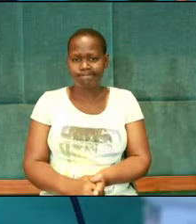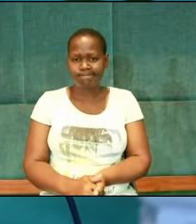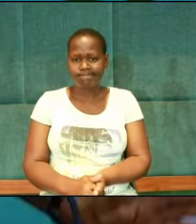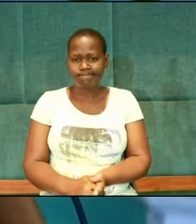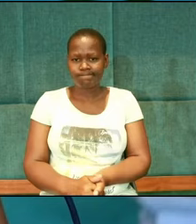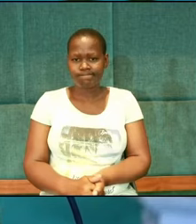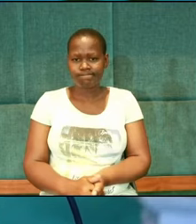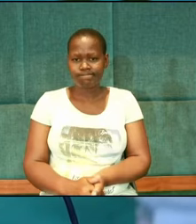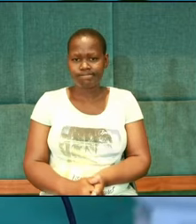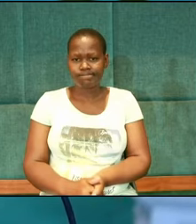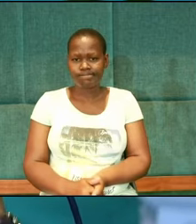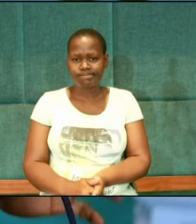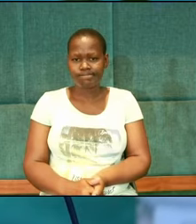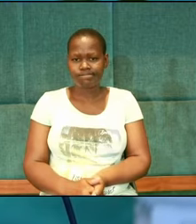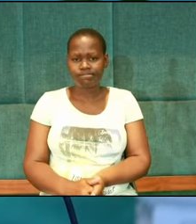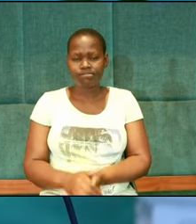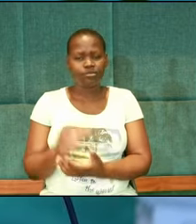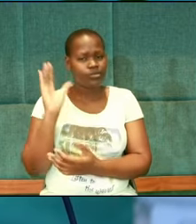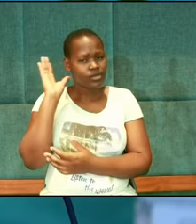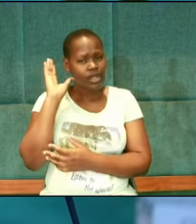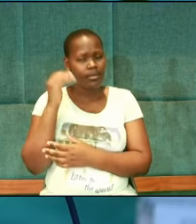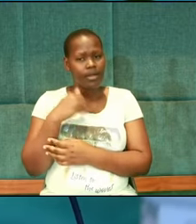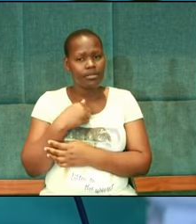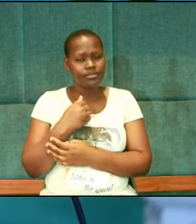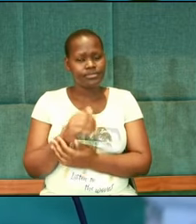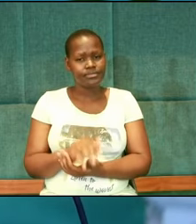Hear me. I've taken your time tonight, but hear me.